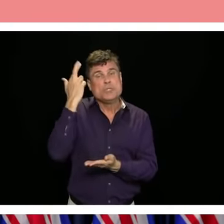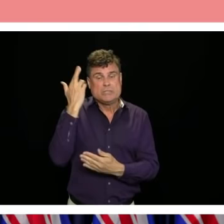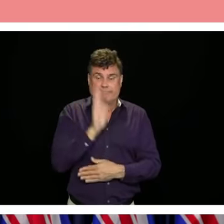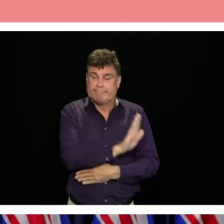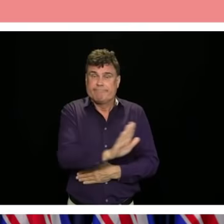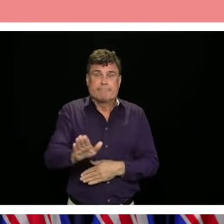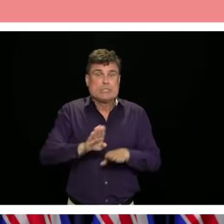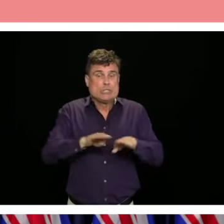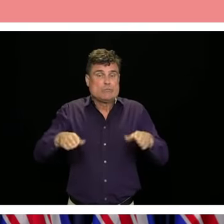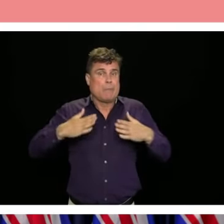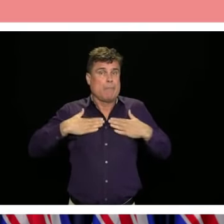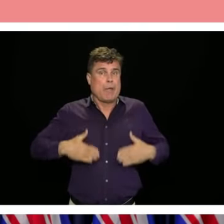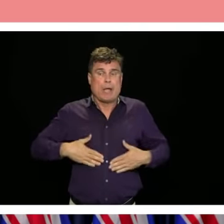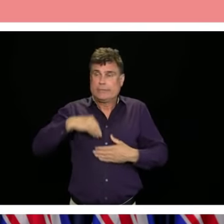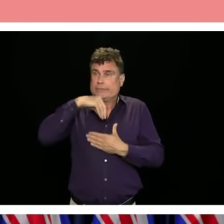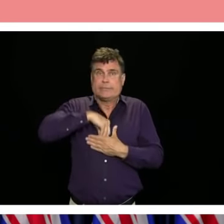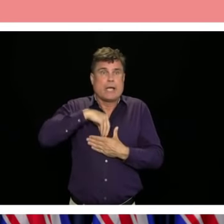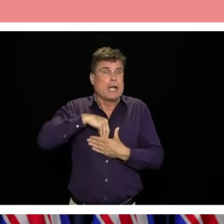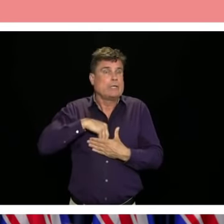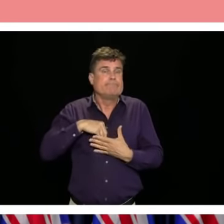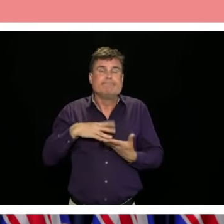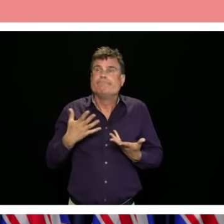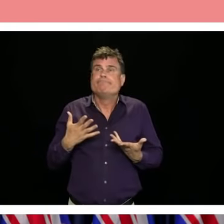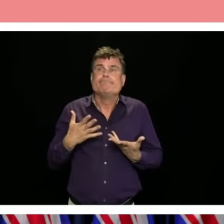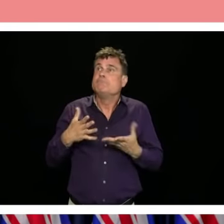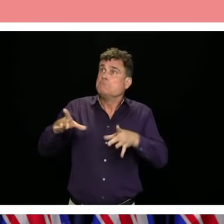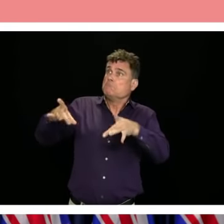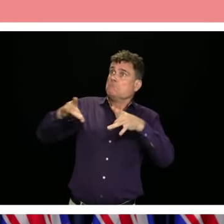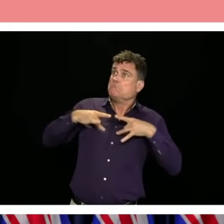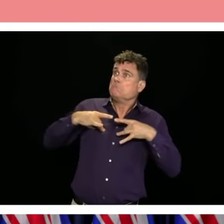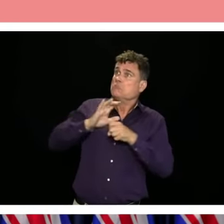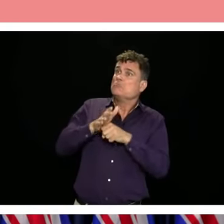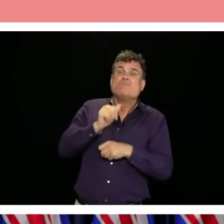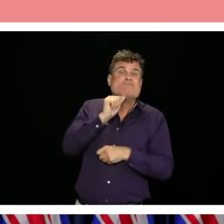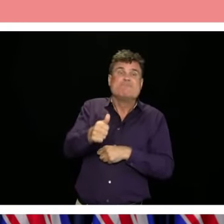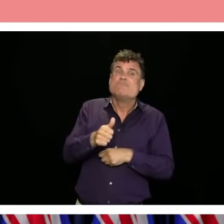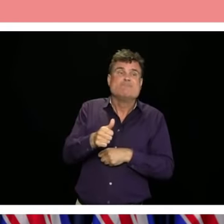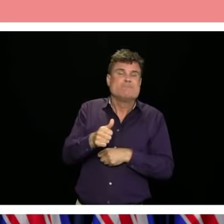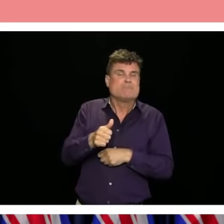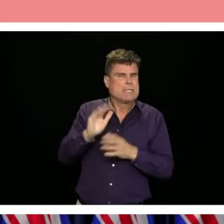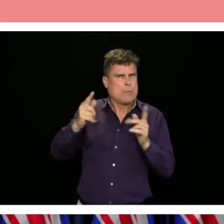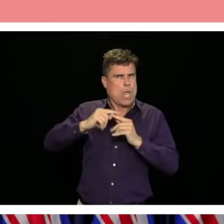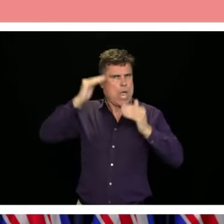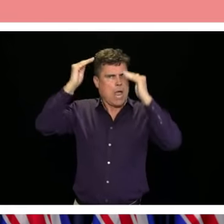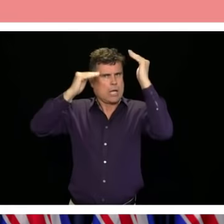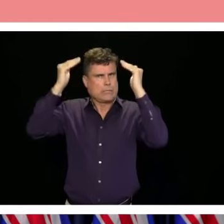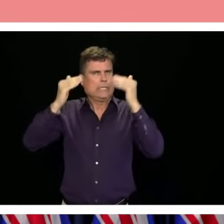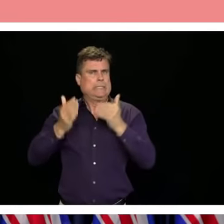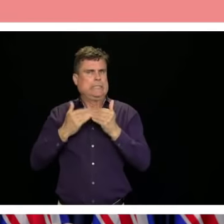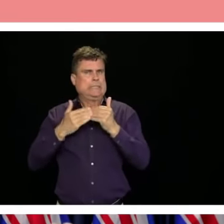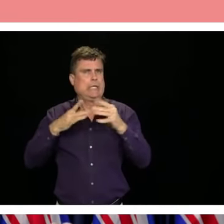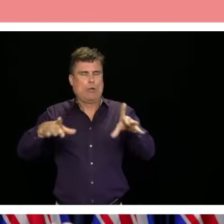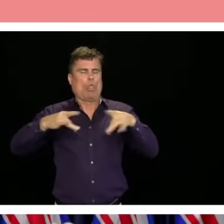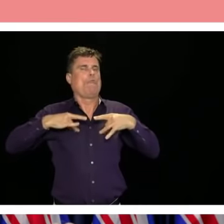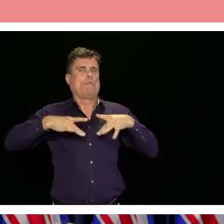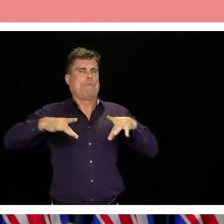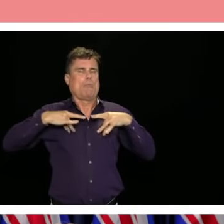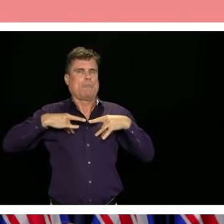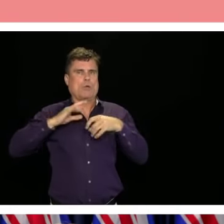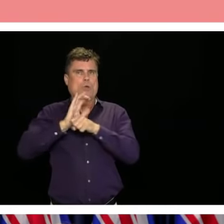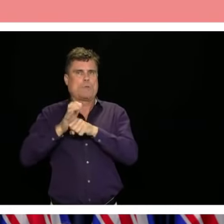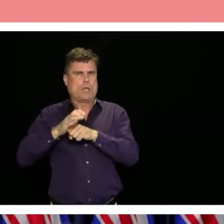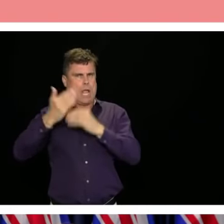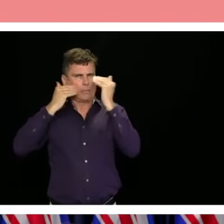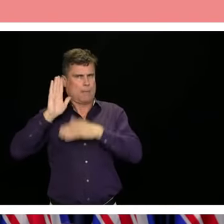this bunch of squiggly colored lines tells us quite a lot, actually. What it tells us is that we know that